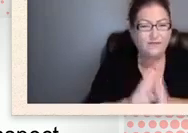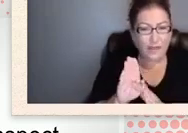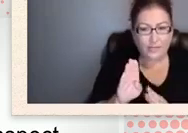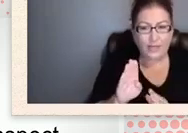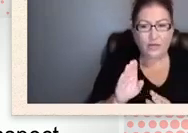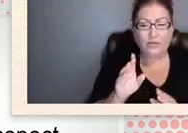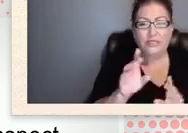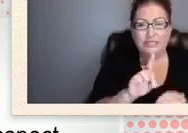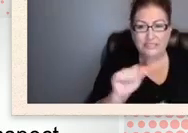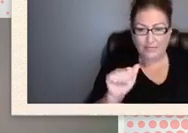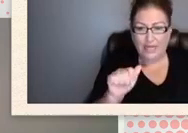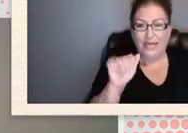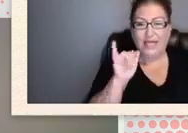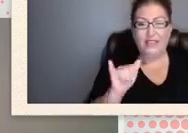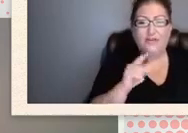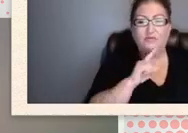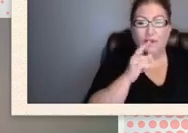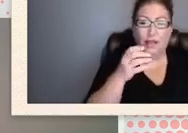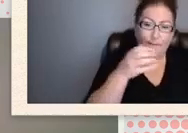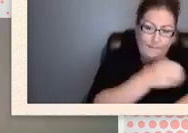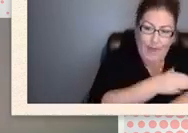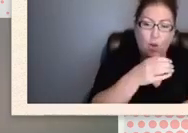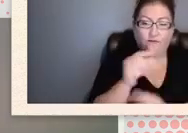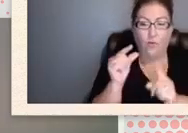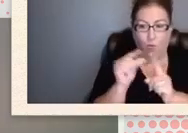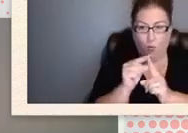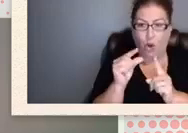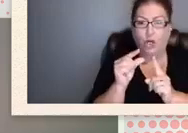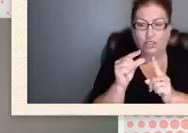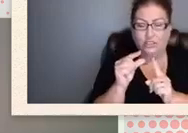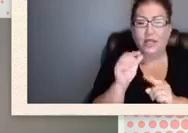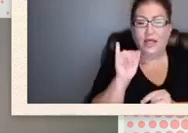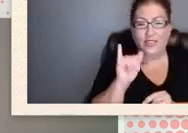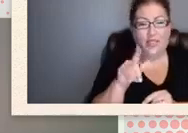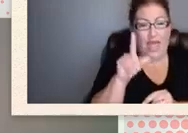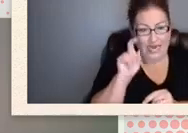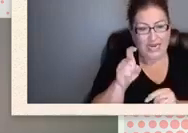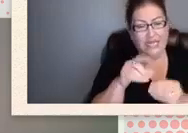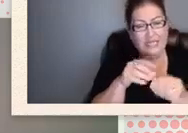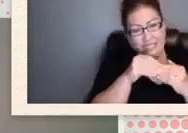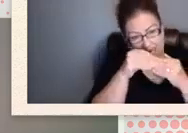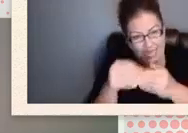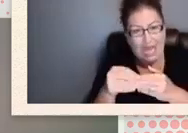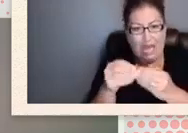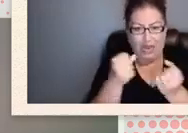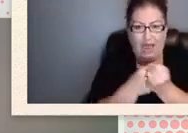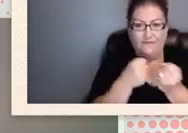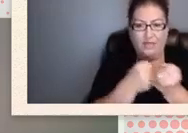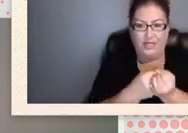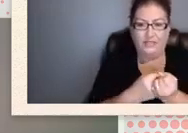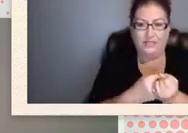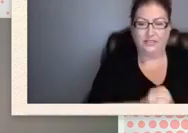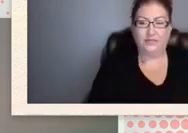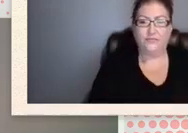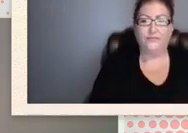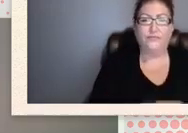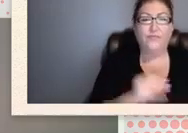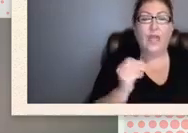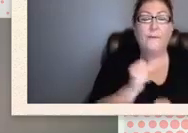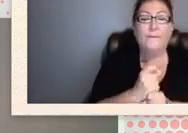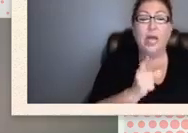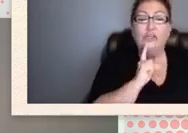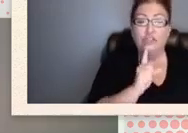are powerful words that need to guide advocates and to make sure